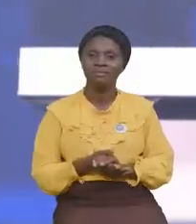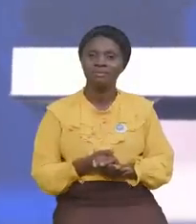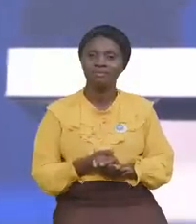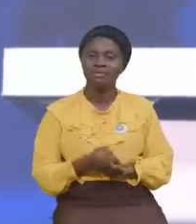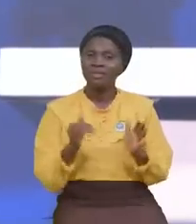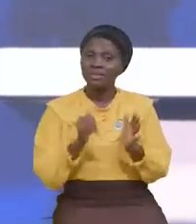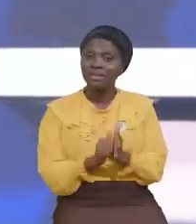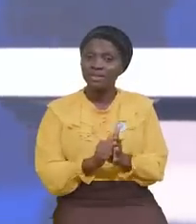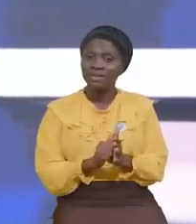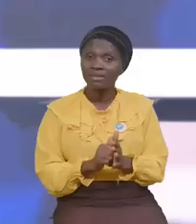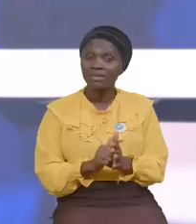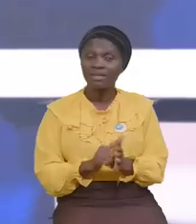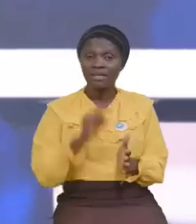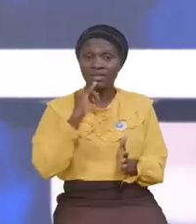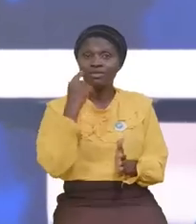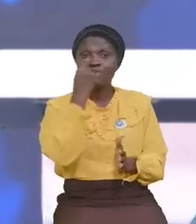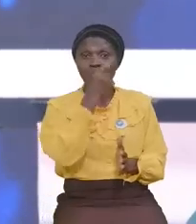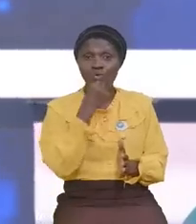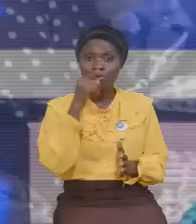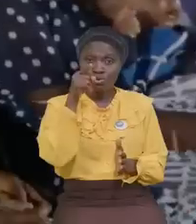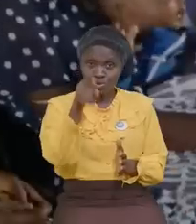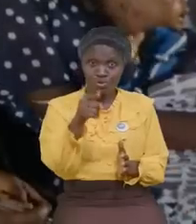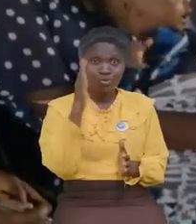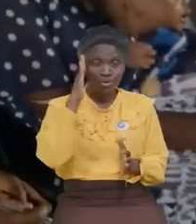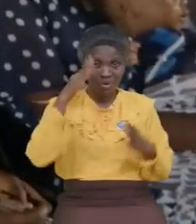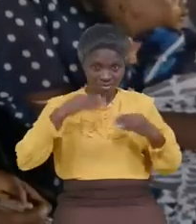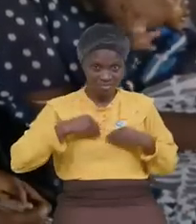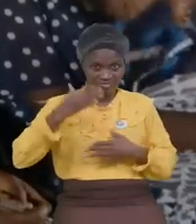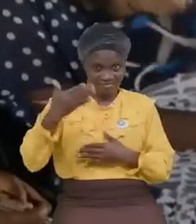That is who you receive tonight.